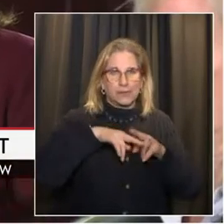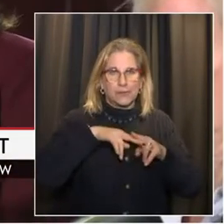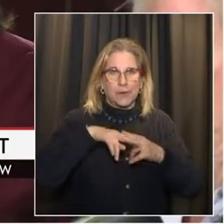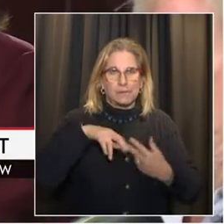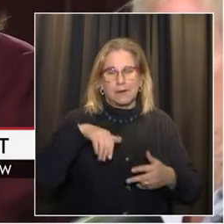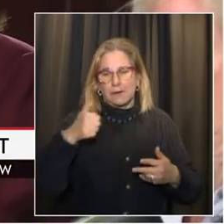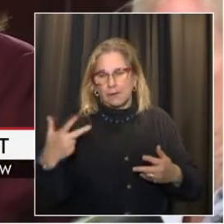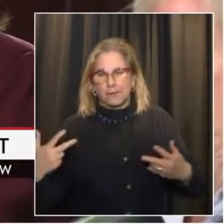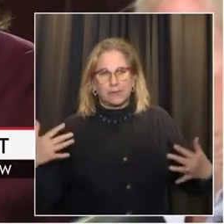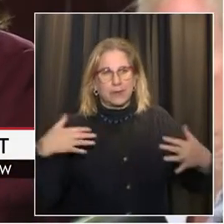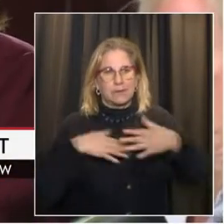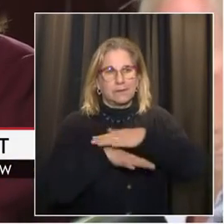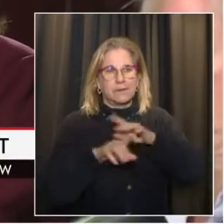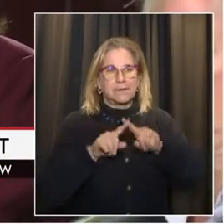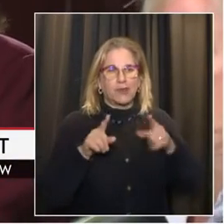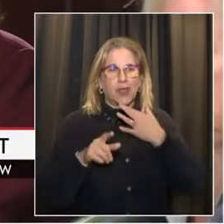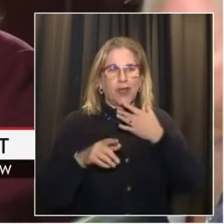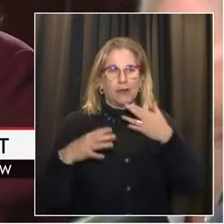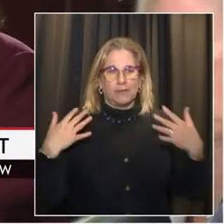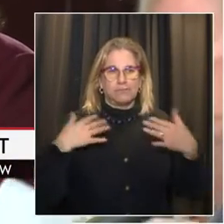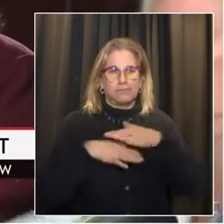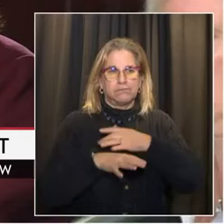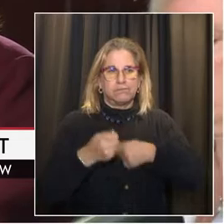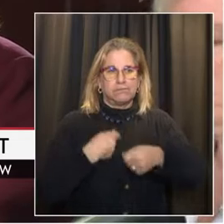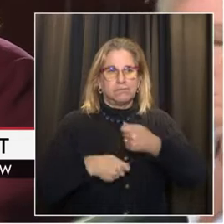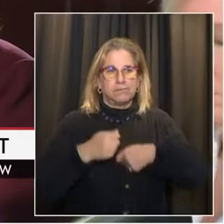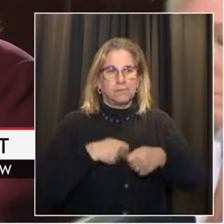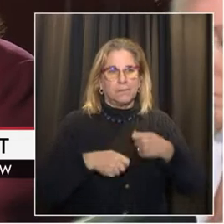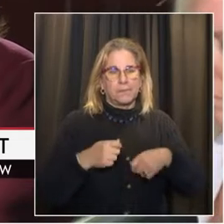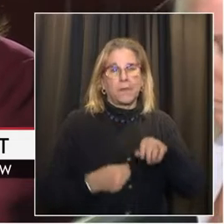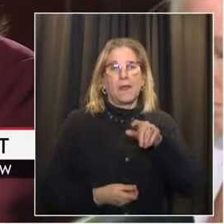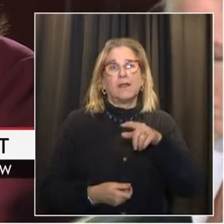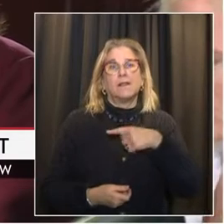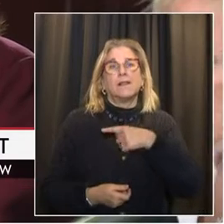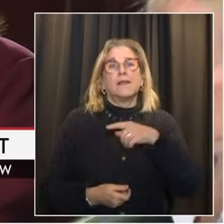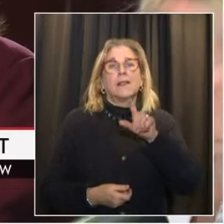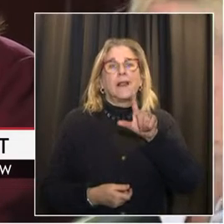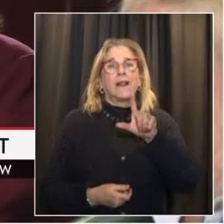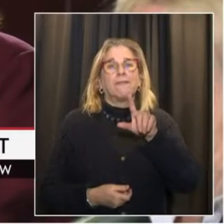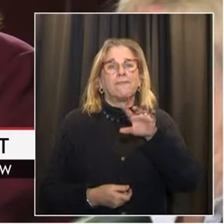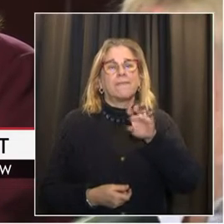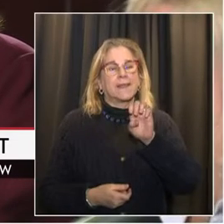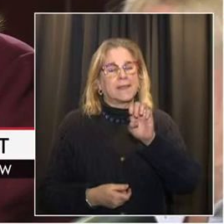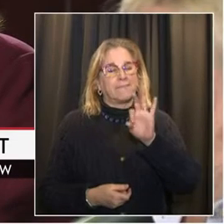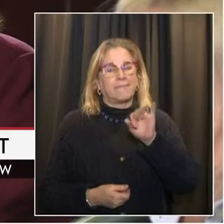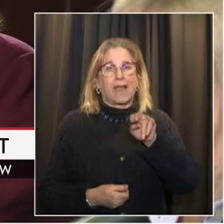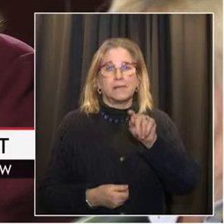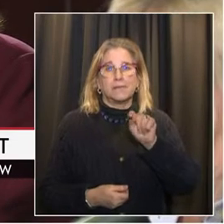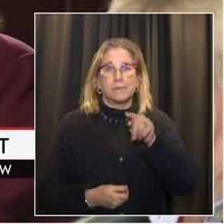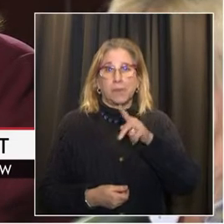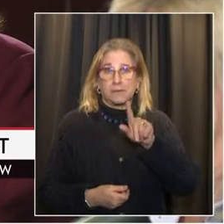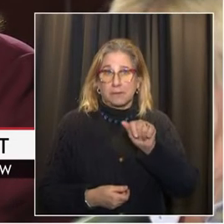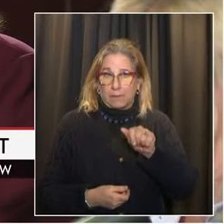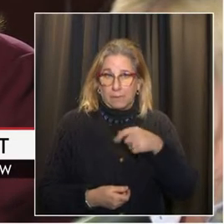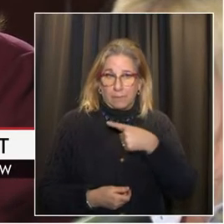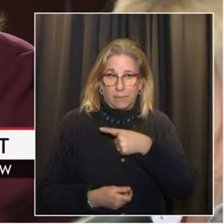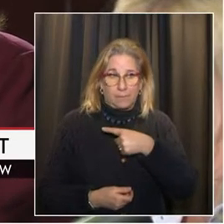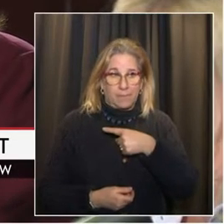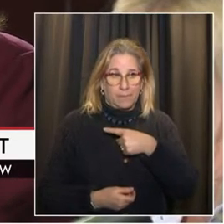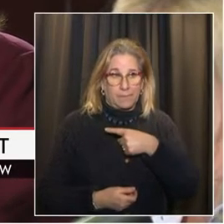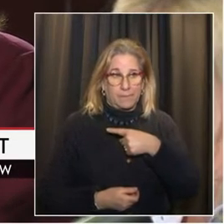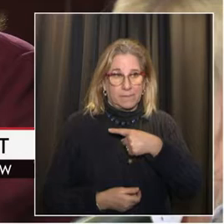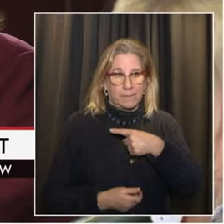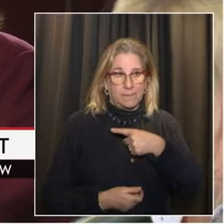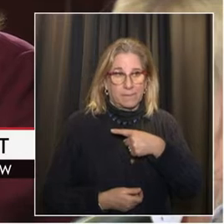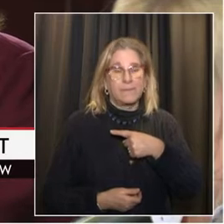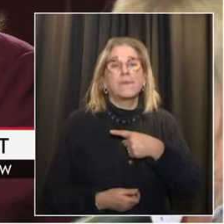region. And so we just obviously recognize it. I think we as a city recognize the importance of metro